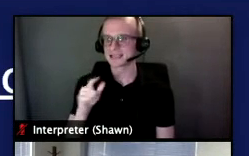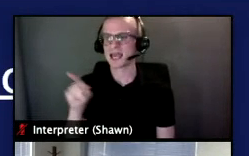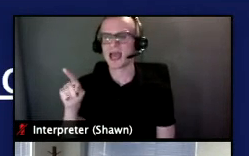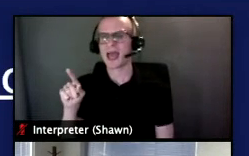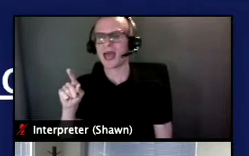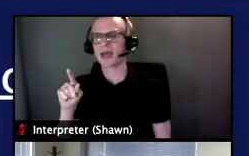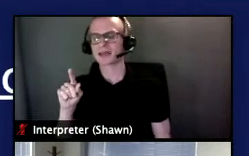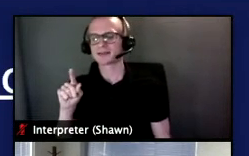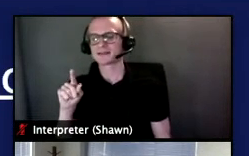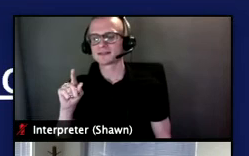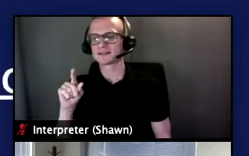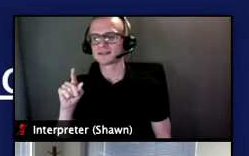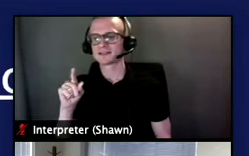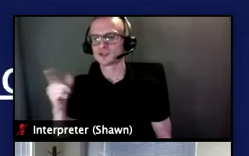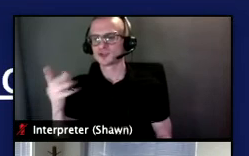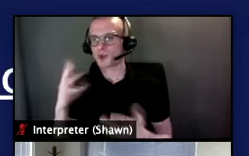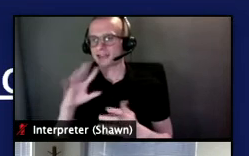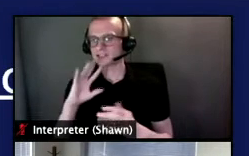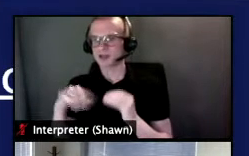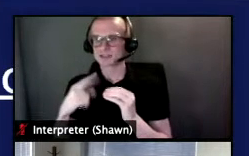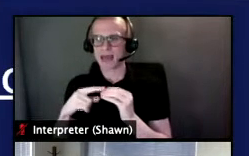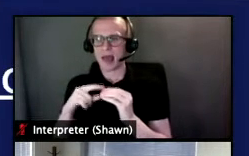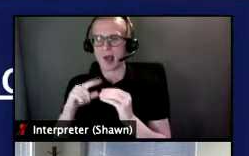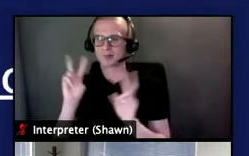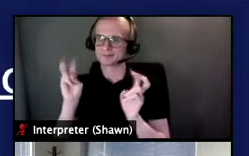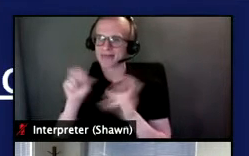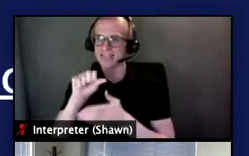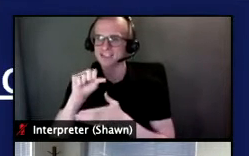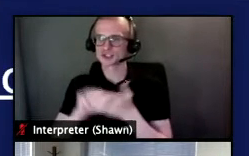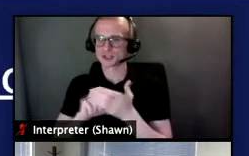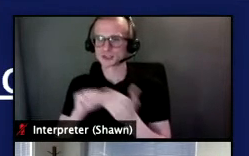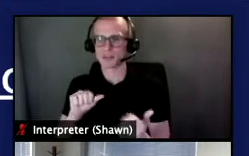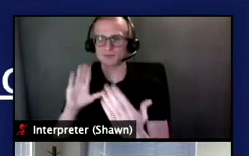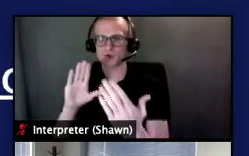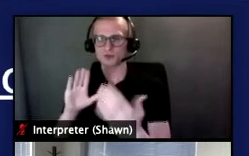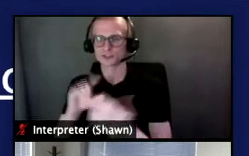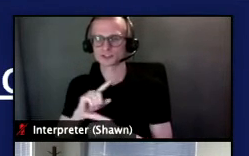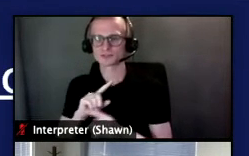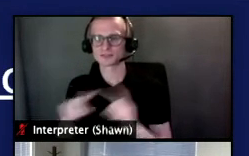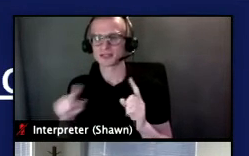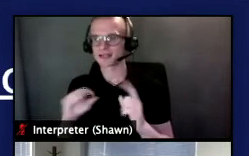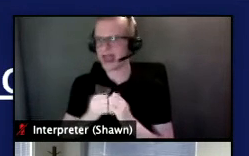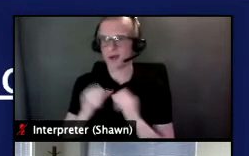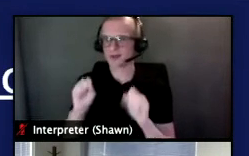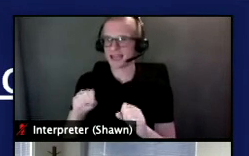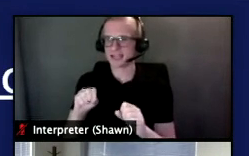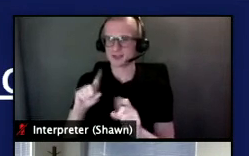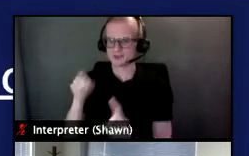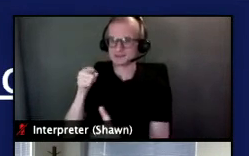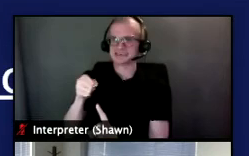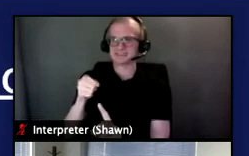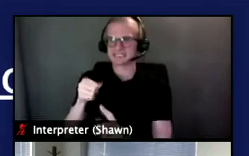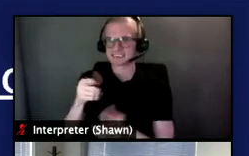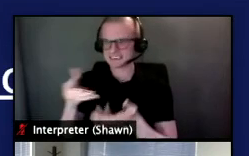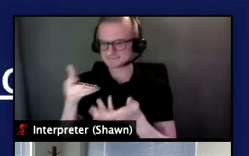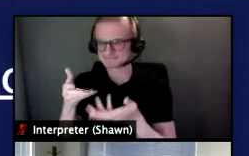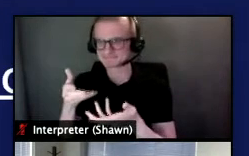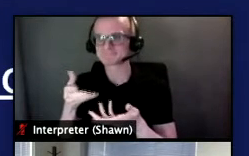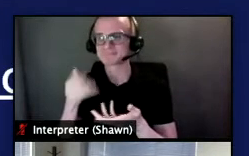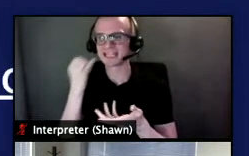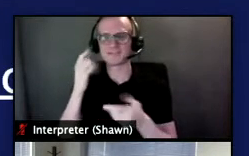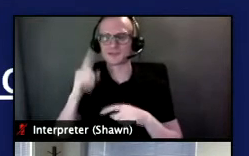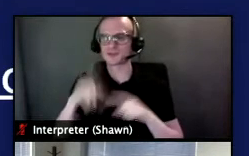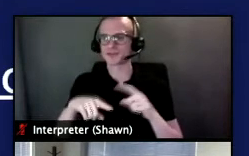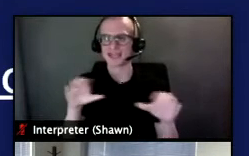surgical approach if you don't know where the disease is spreading anymore because of contact tracing? Doesn't that make it more difficult to enact,